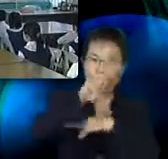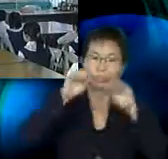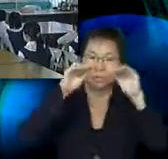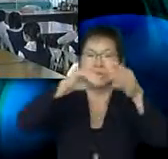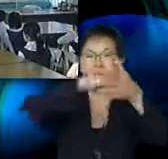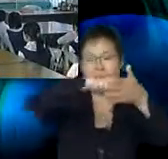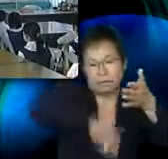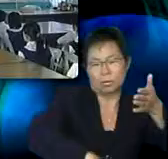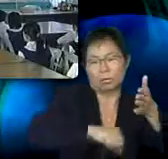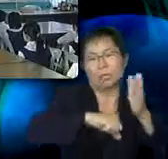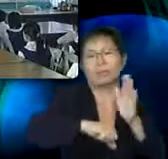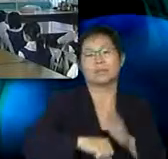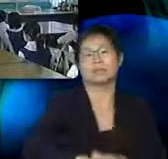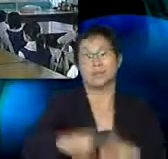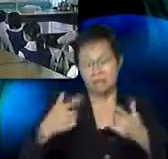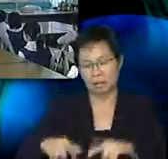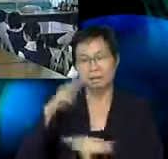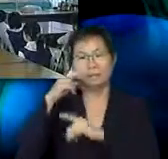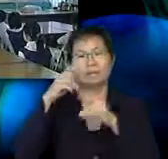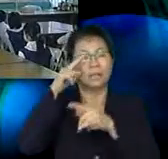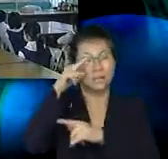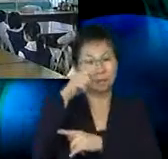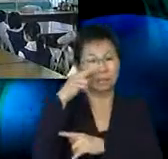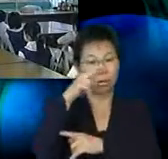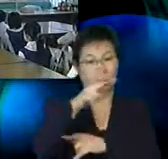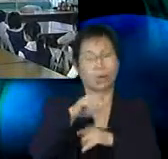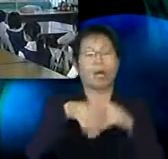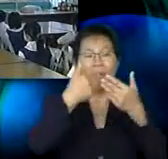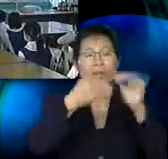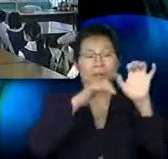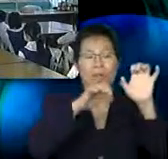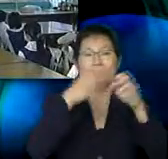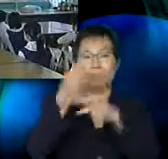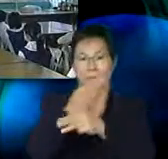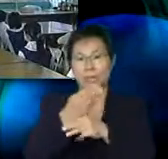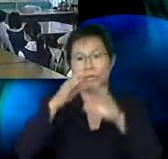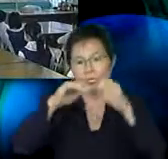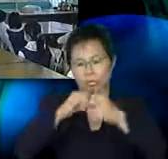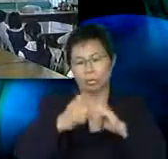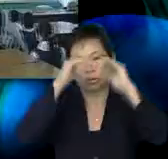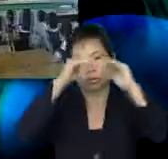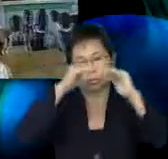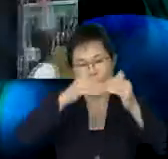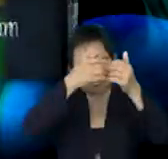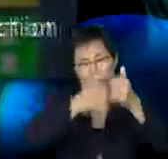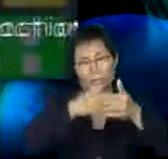subtraction. Let us take a look at how EMaths is being used to solve the following